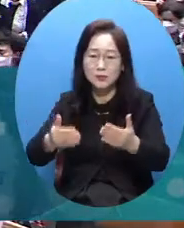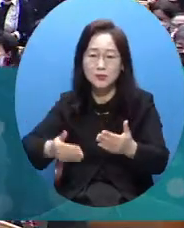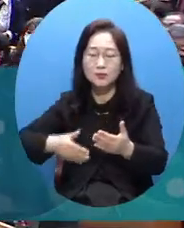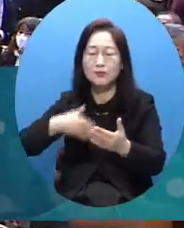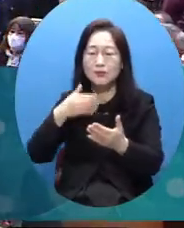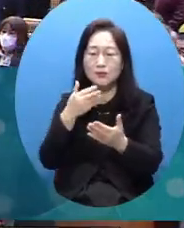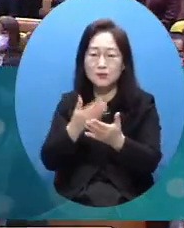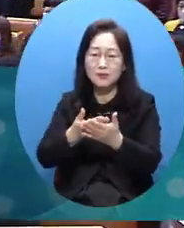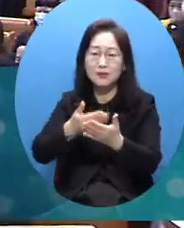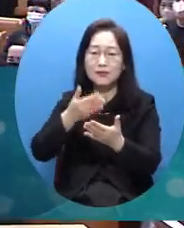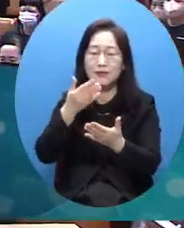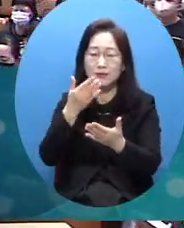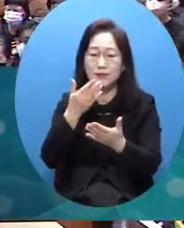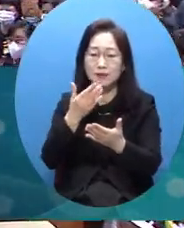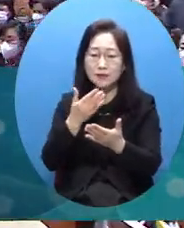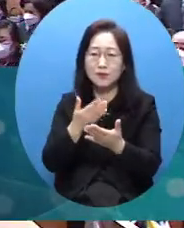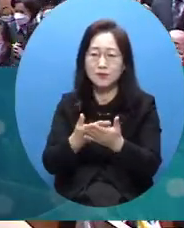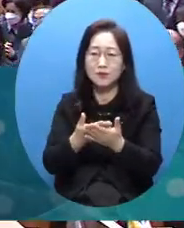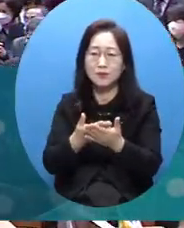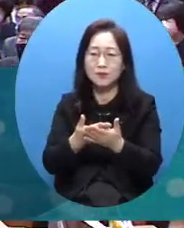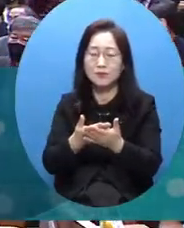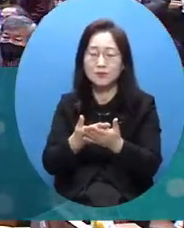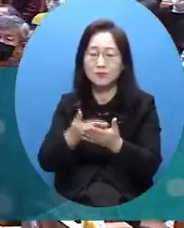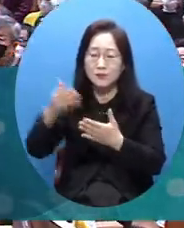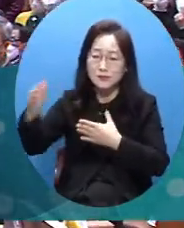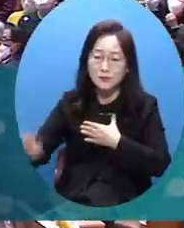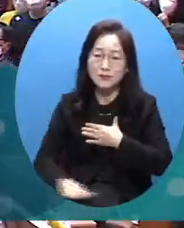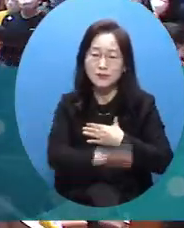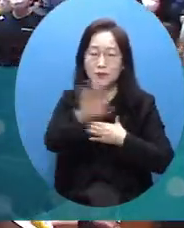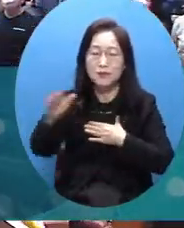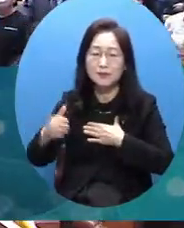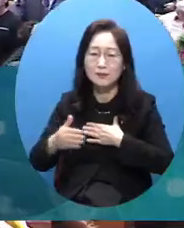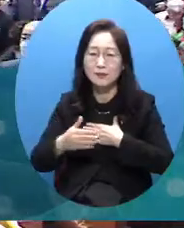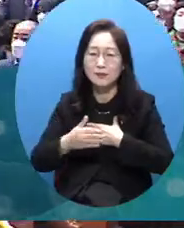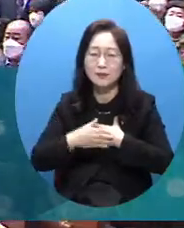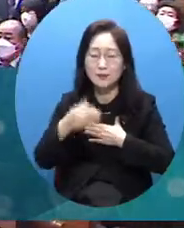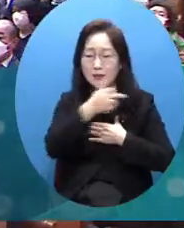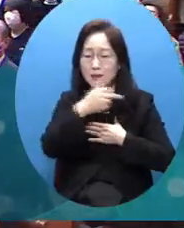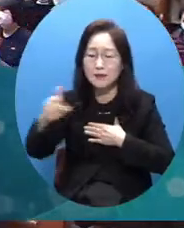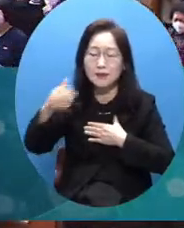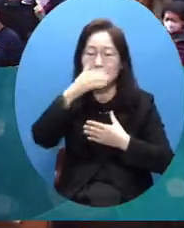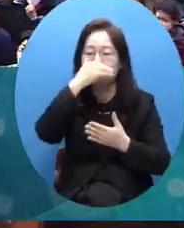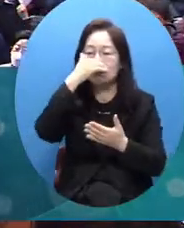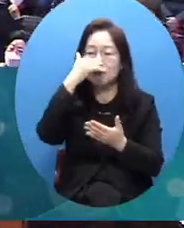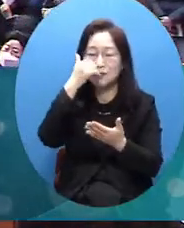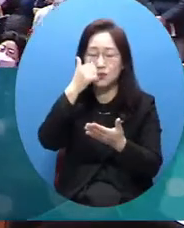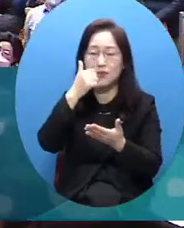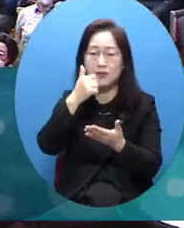true and forgive us our debts